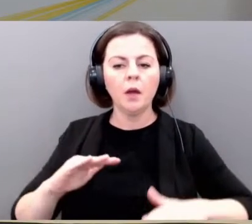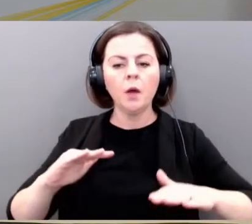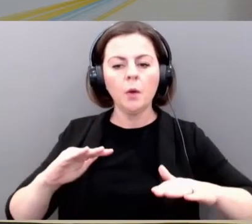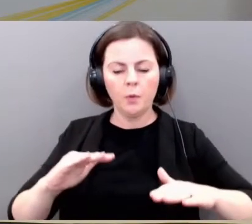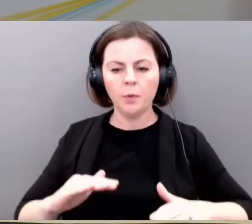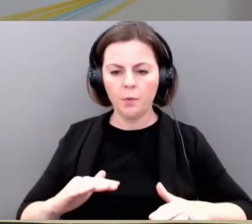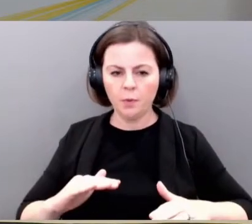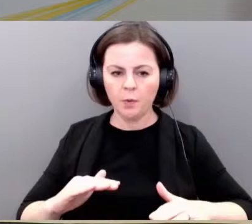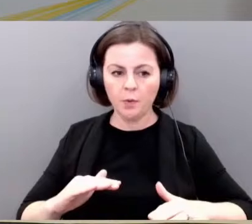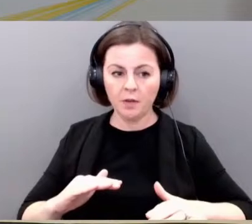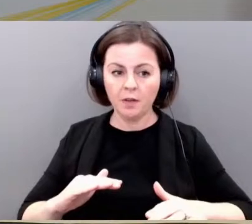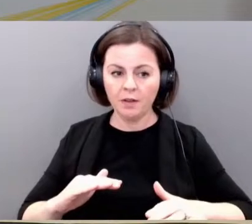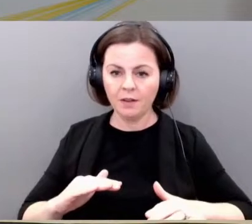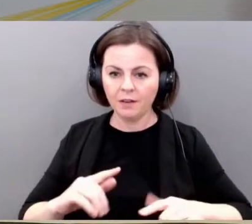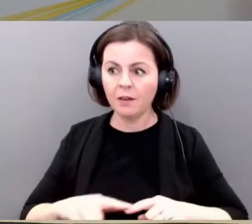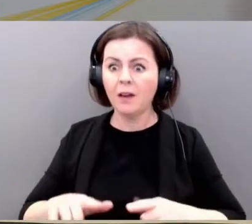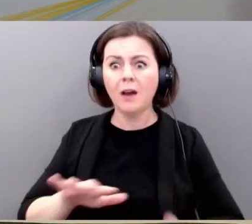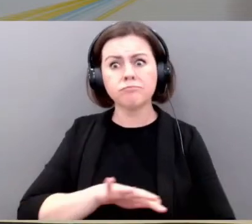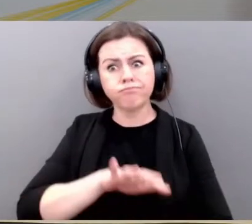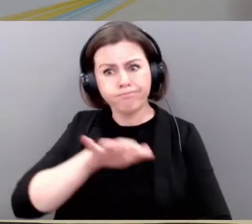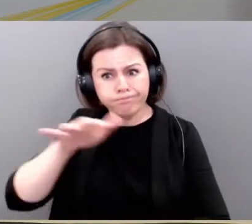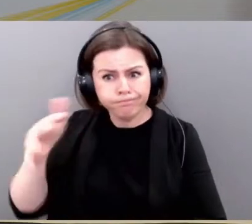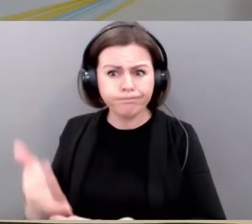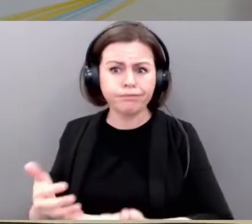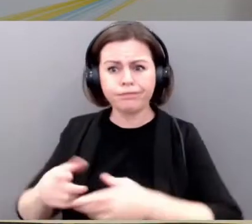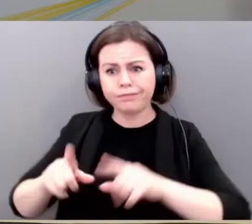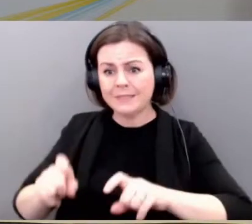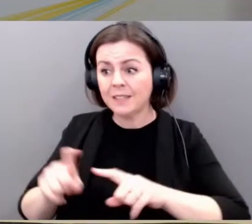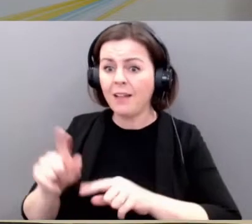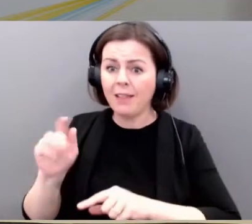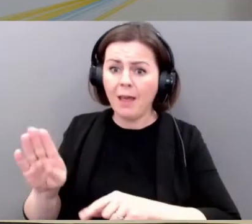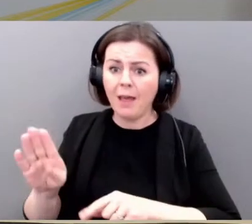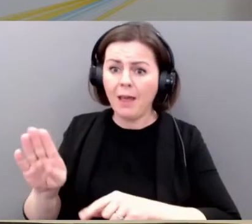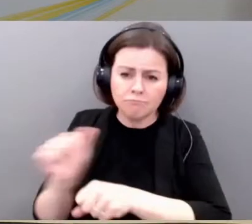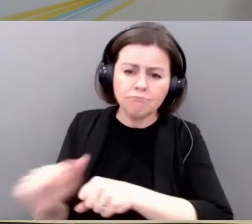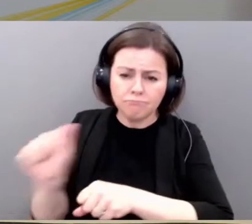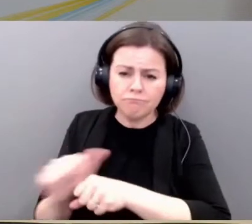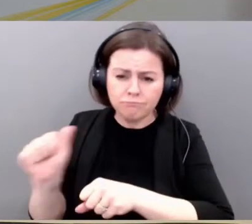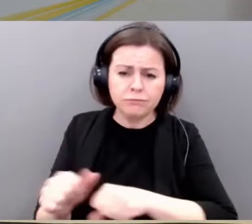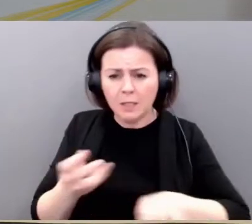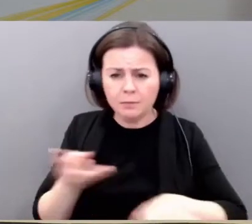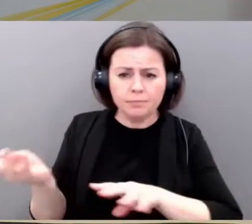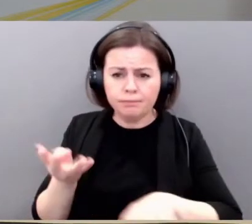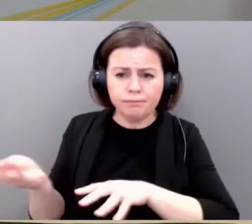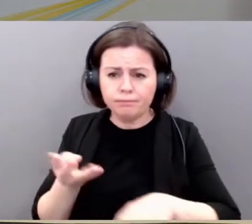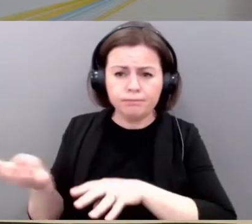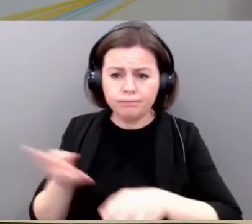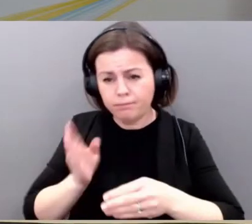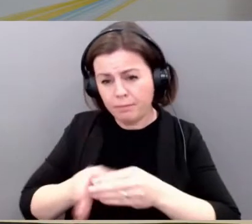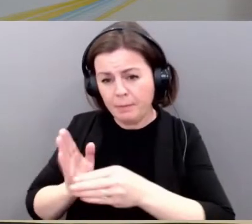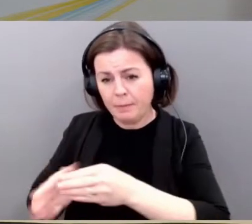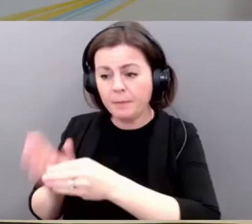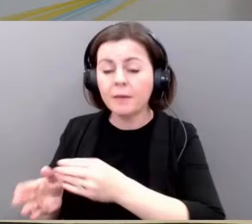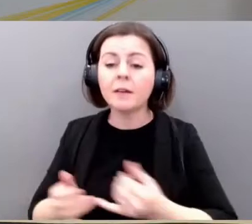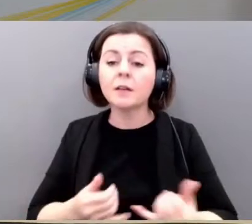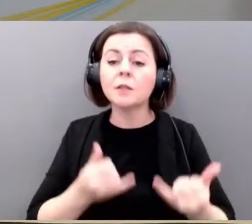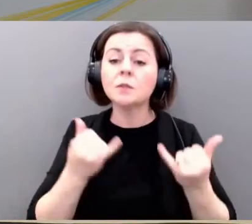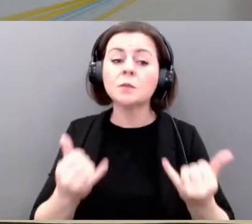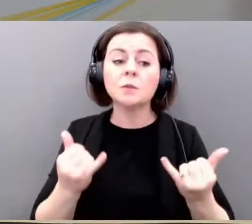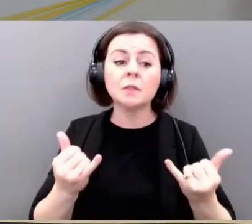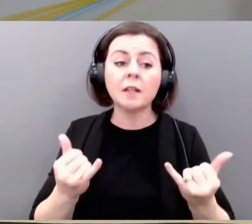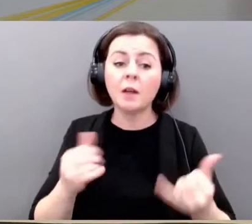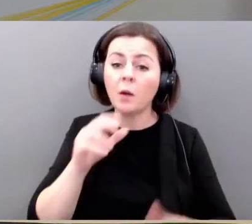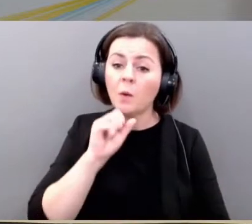results, and appreciating the demand on laboratory capacity, beginning today, the testing focus for individuals aged 20